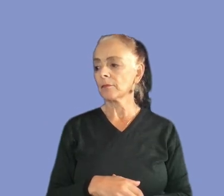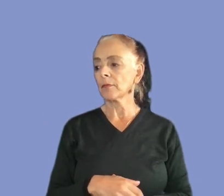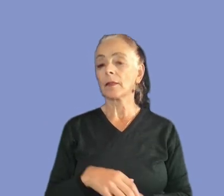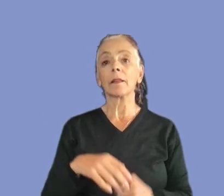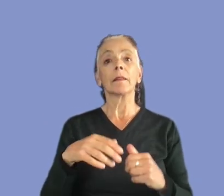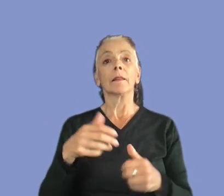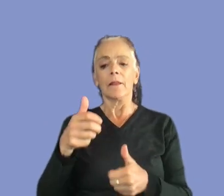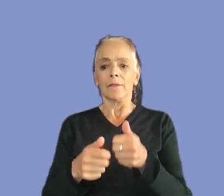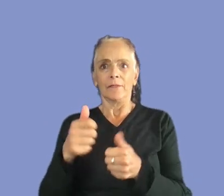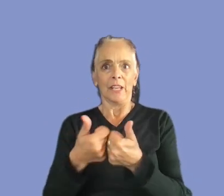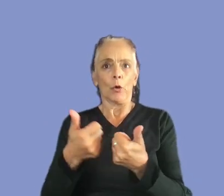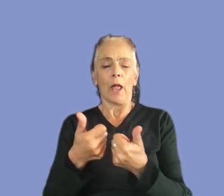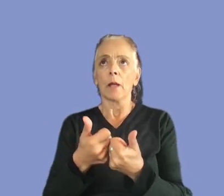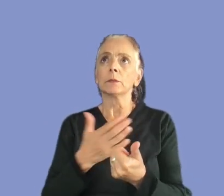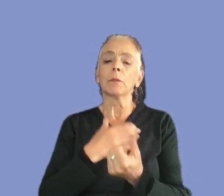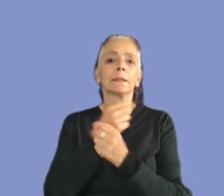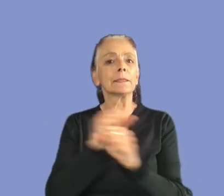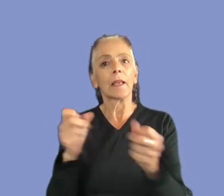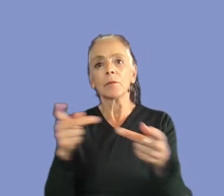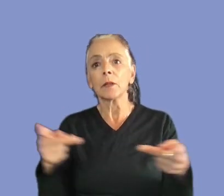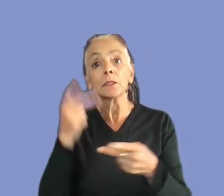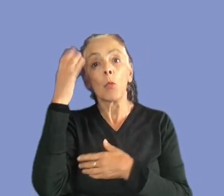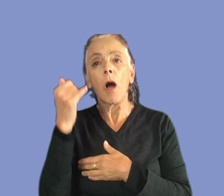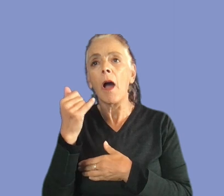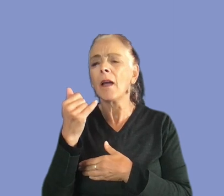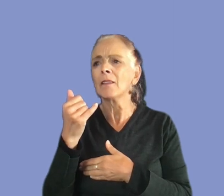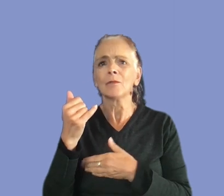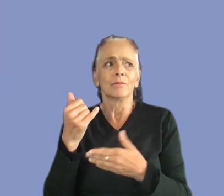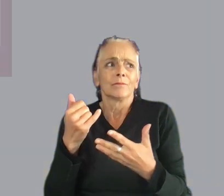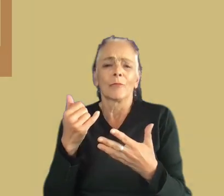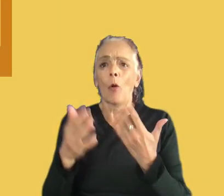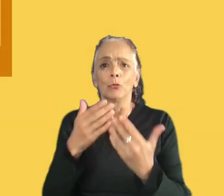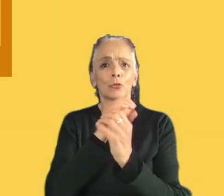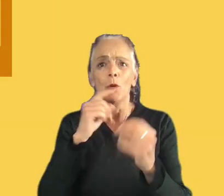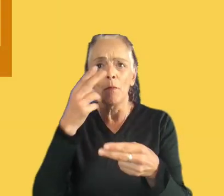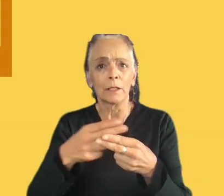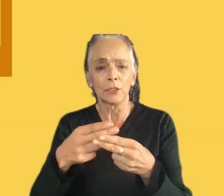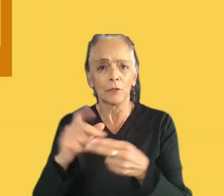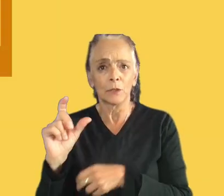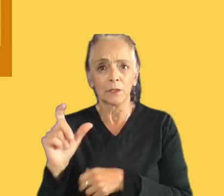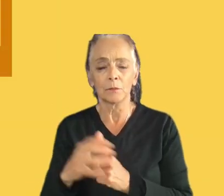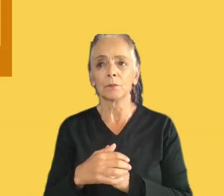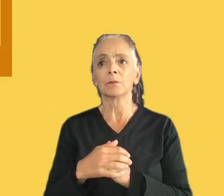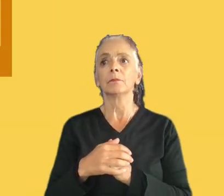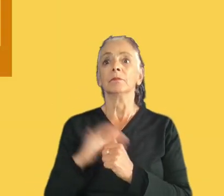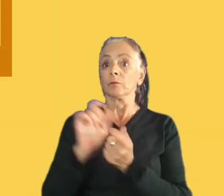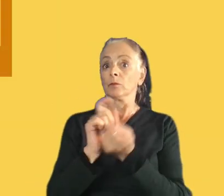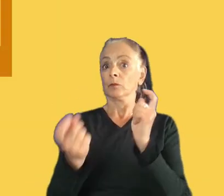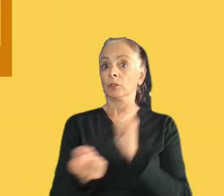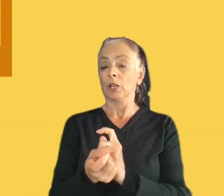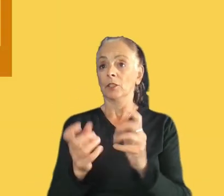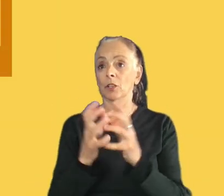Video games were my safe haven, because early on they rarely ever mentioned Muslims at all. Of course, that changed drastically